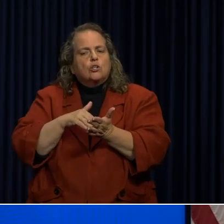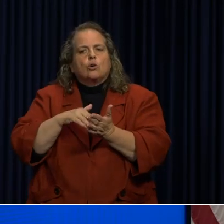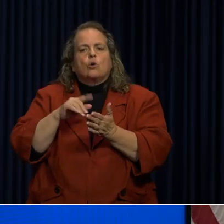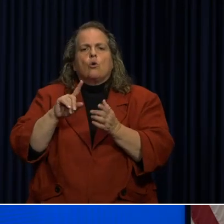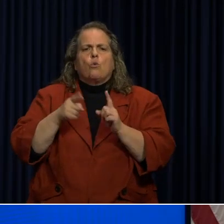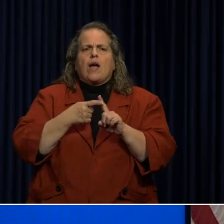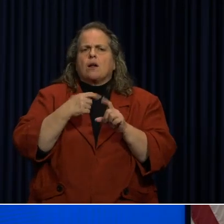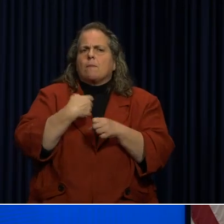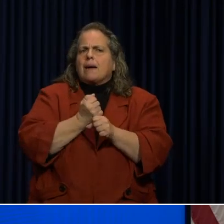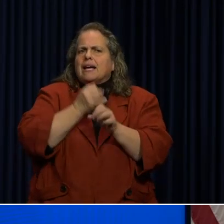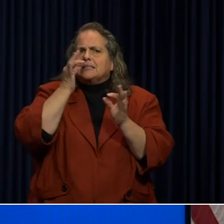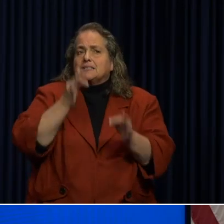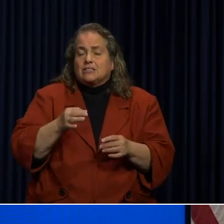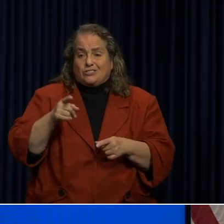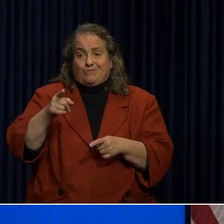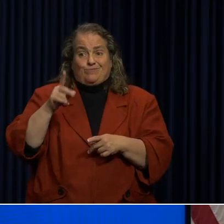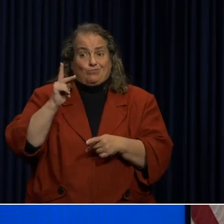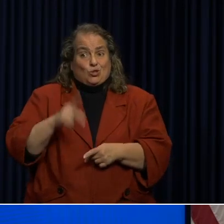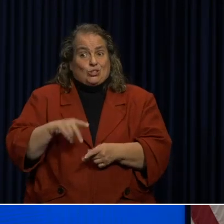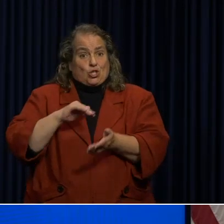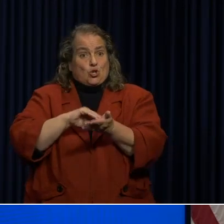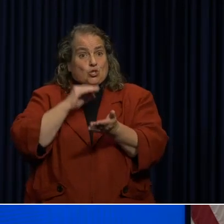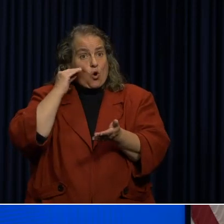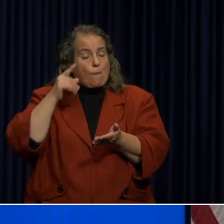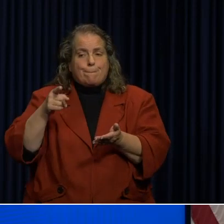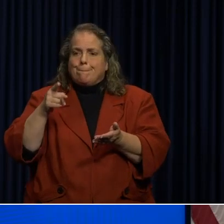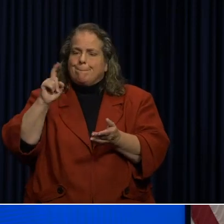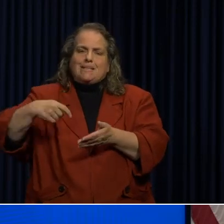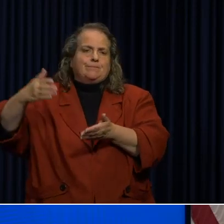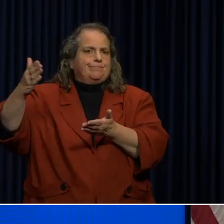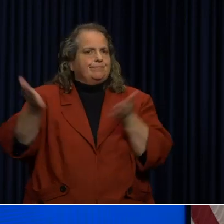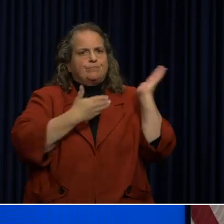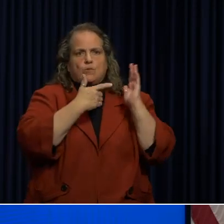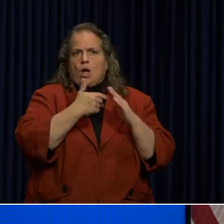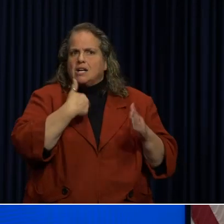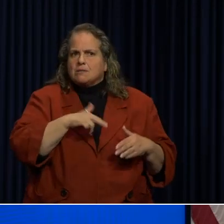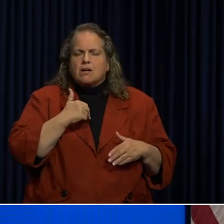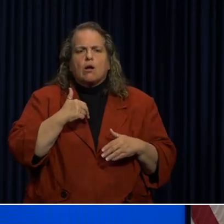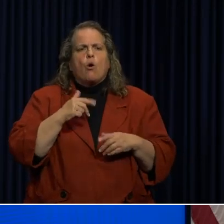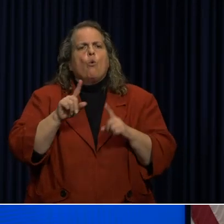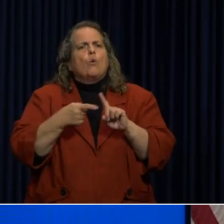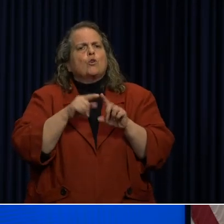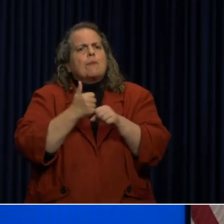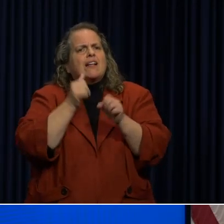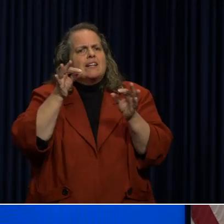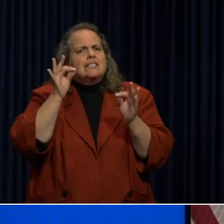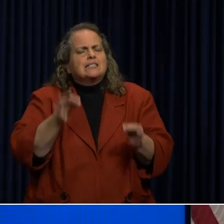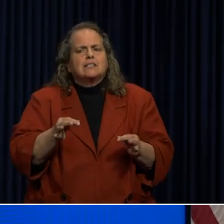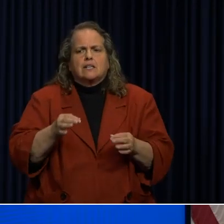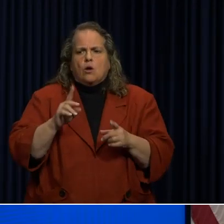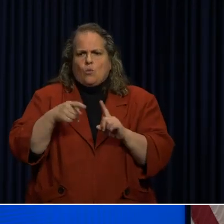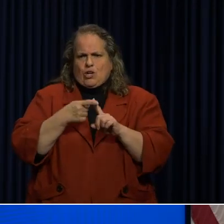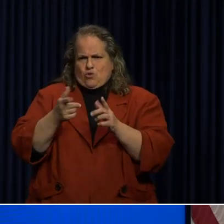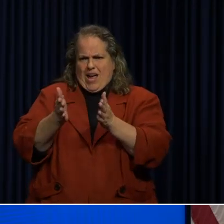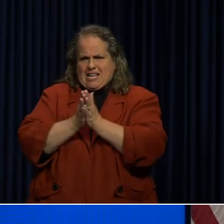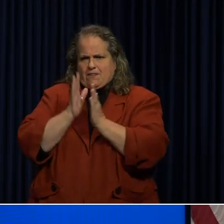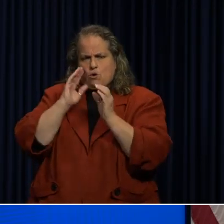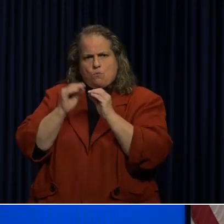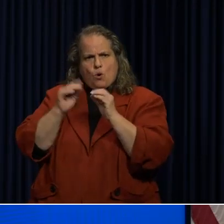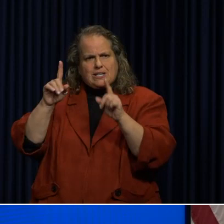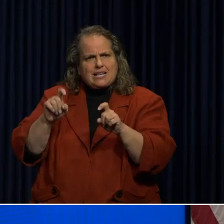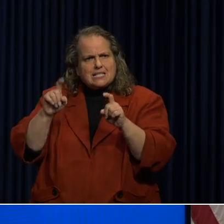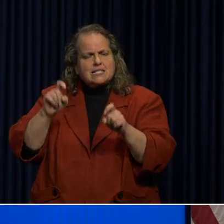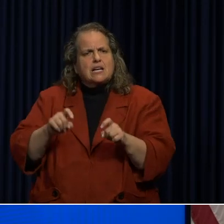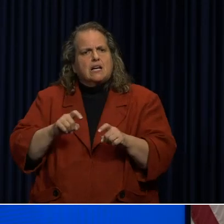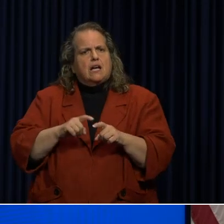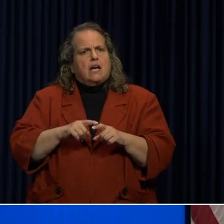transfer residents, when they make decisions to ask for more testing, when they need more support on infection control so